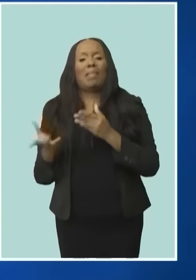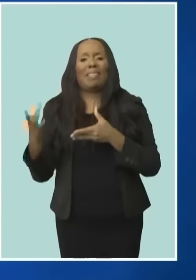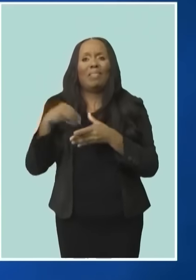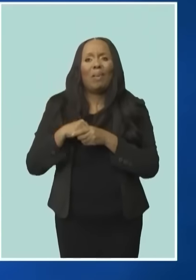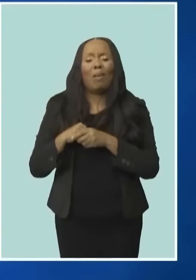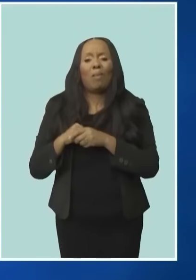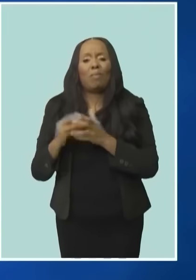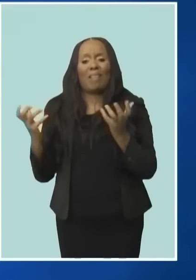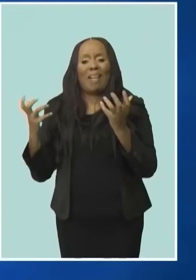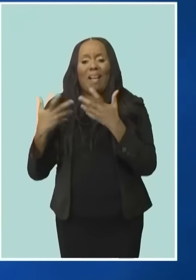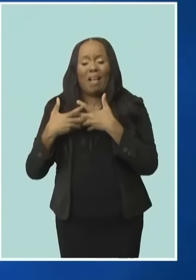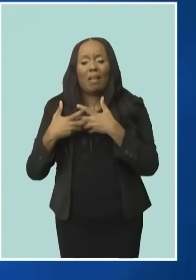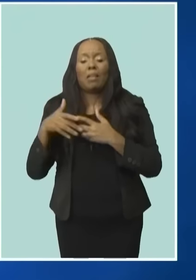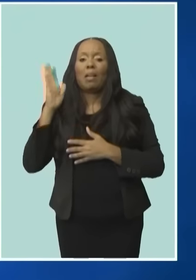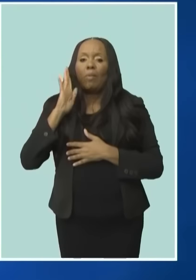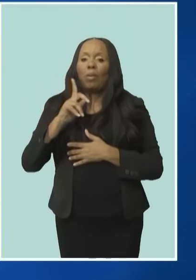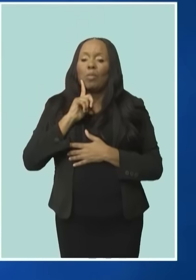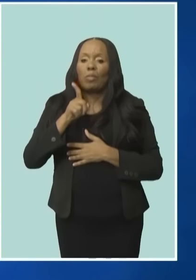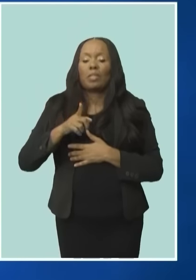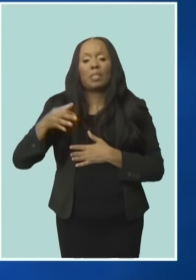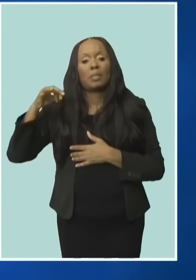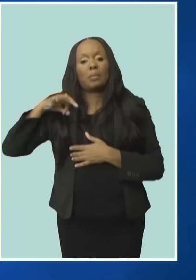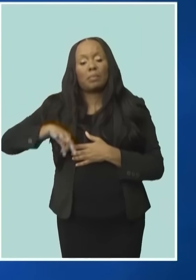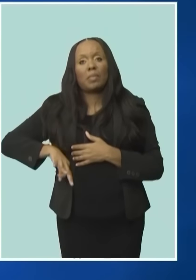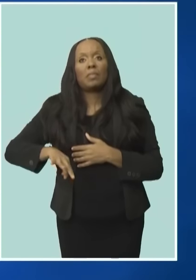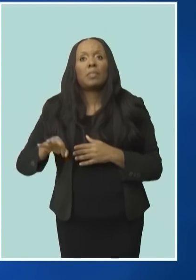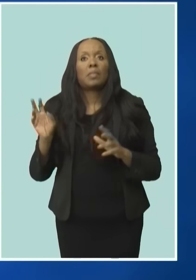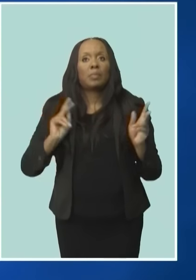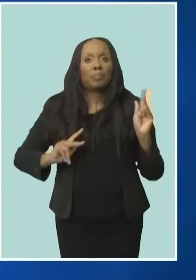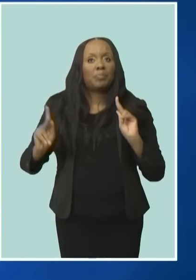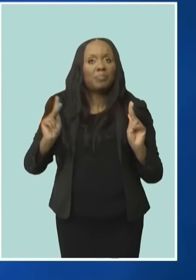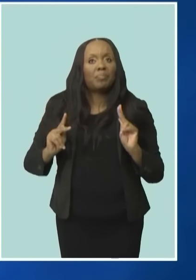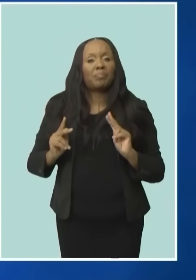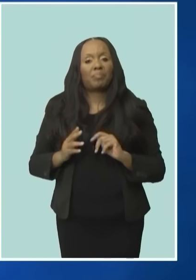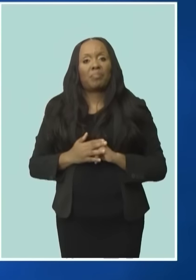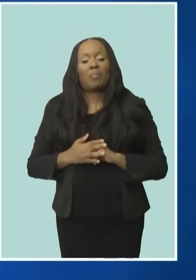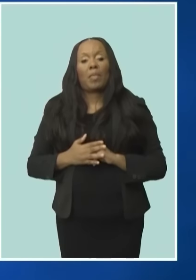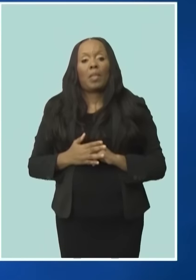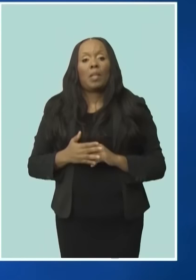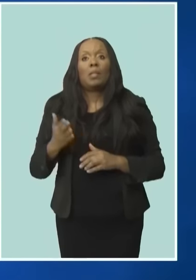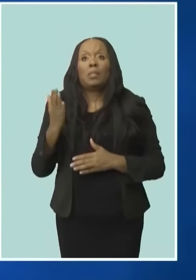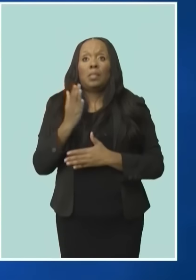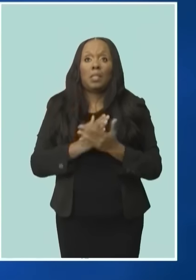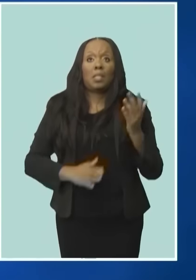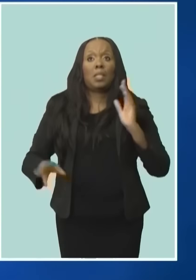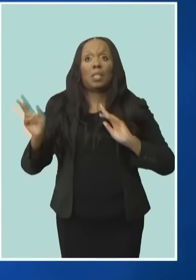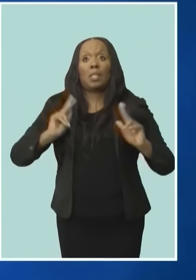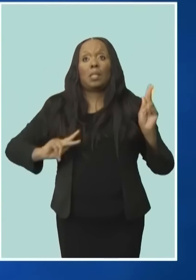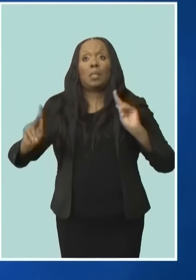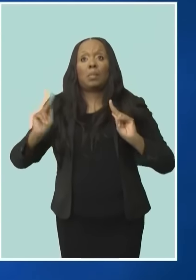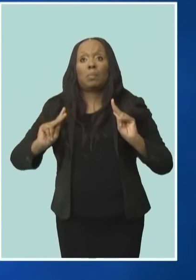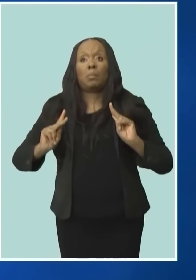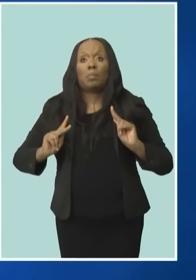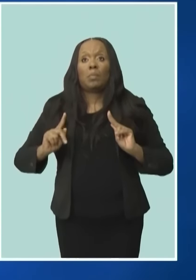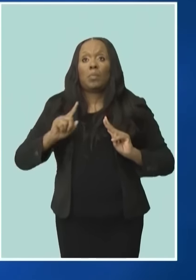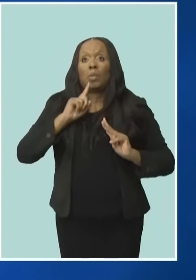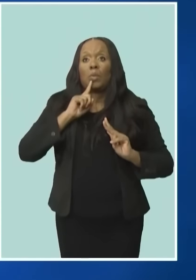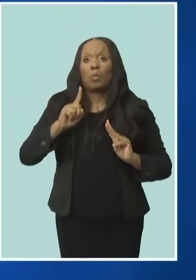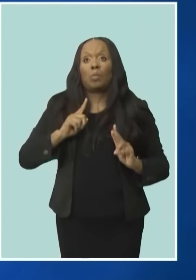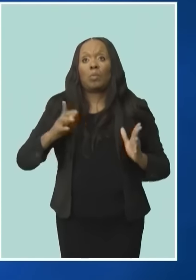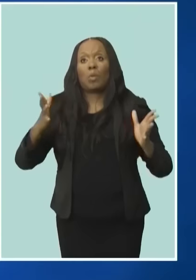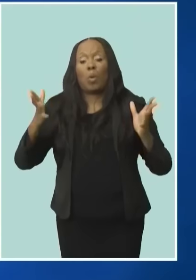Barbados that will bring benefit to those individuals who are looking for capacity building for themselves